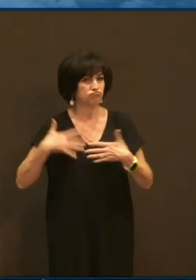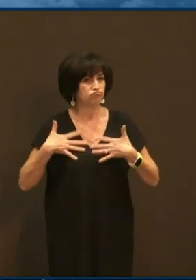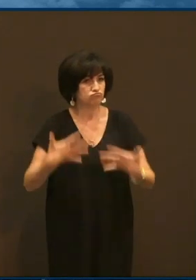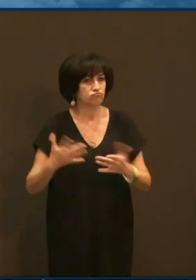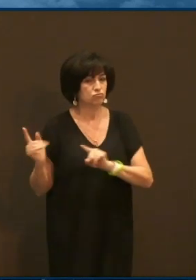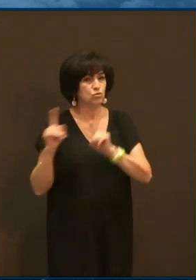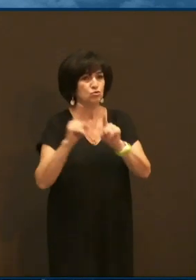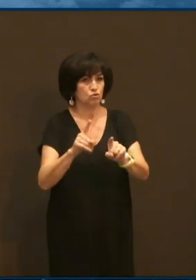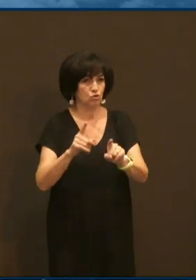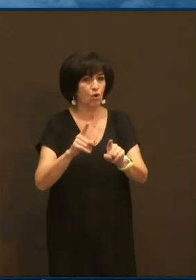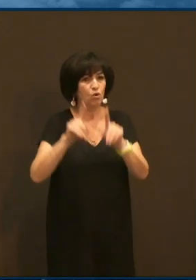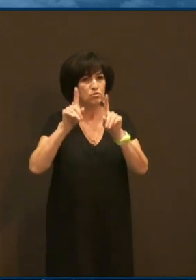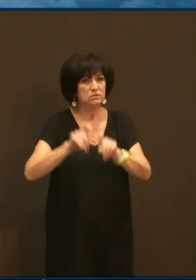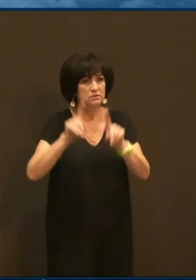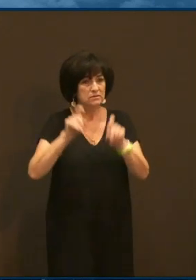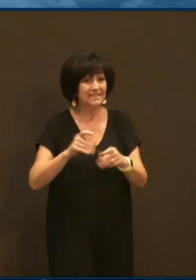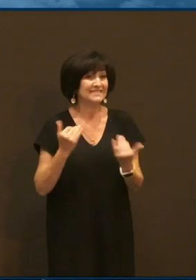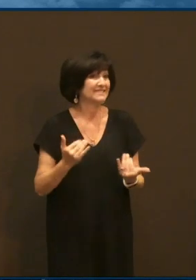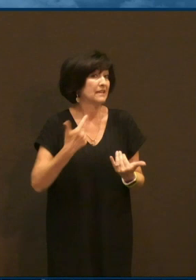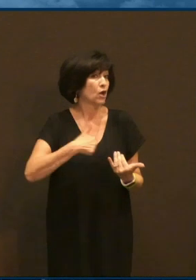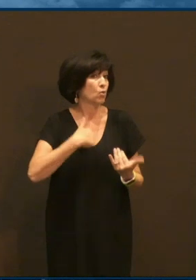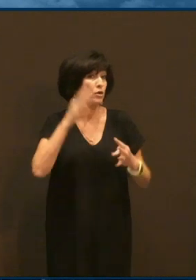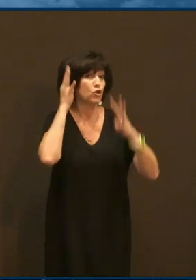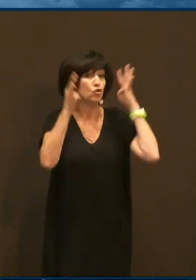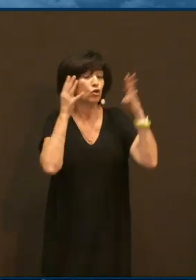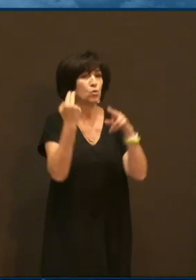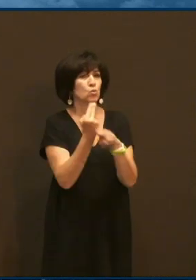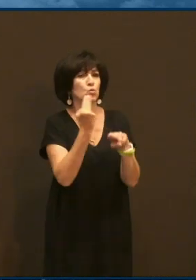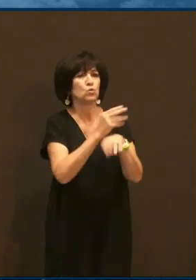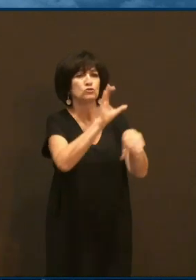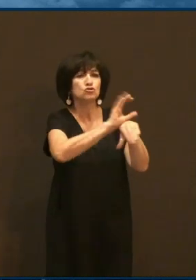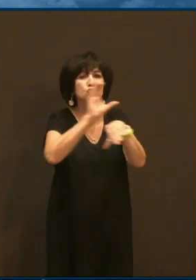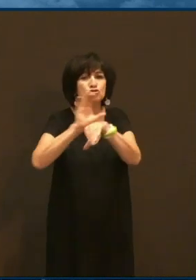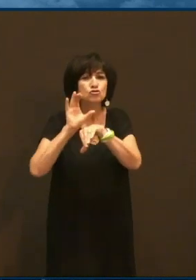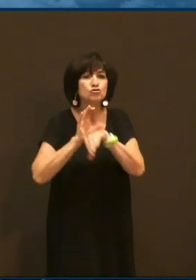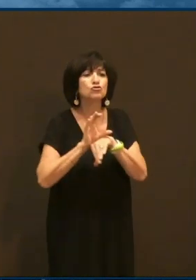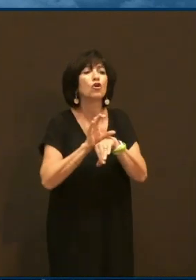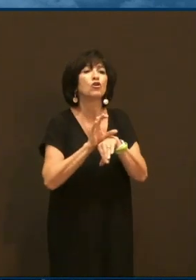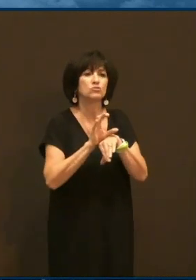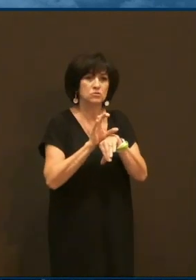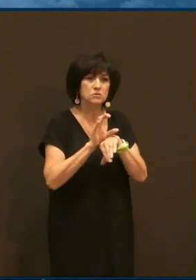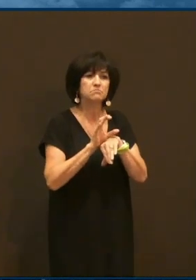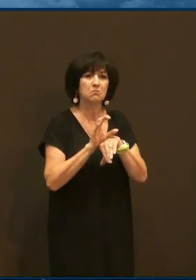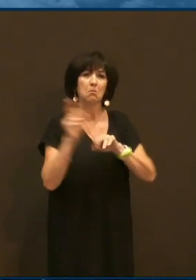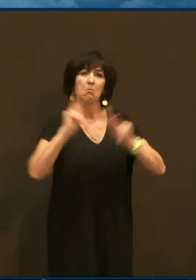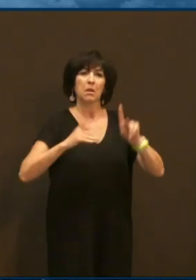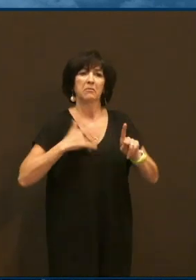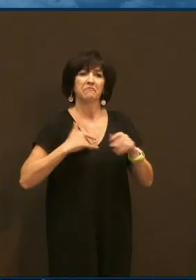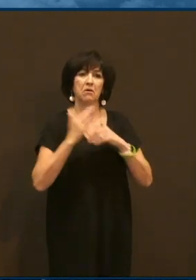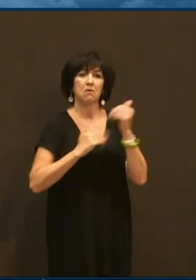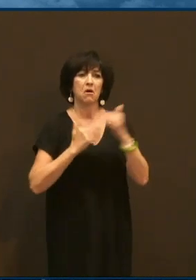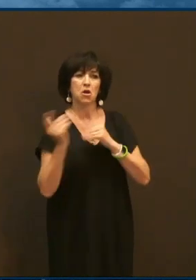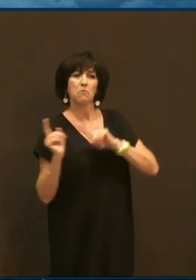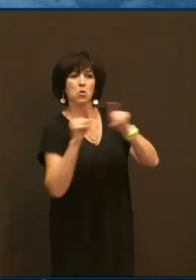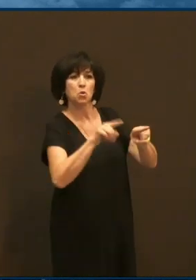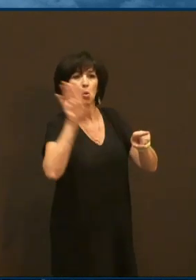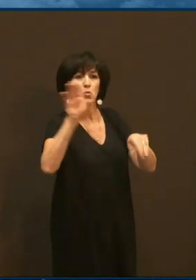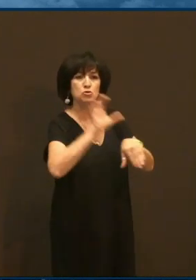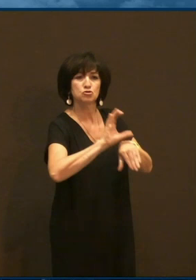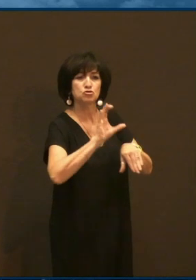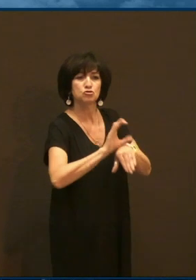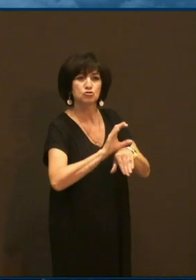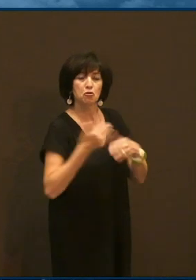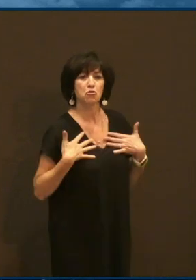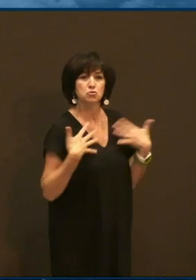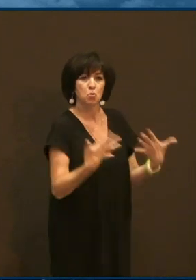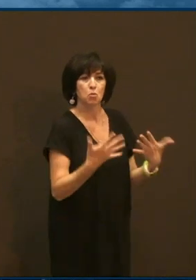ways, using churches and other groups to really help us spread the message of the importance of being tested. So if you want to go to the website